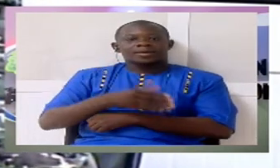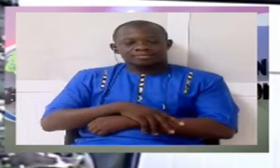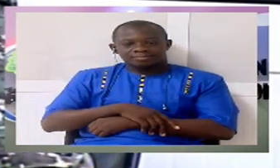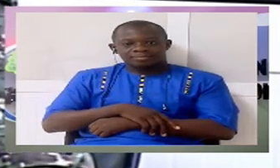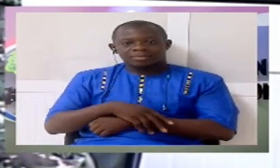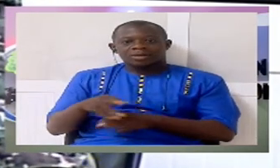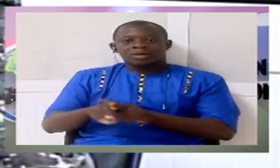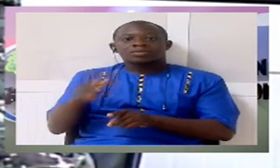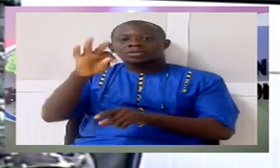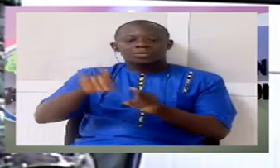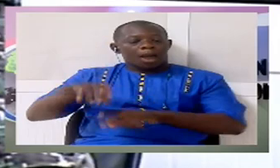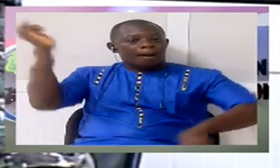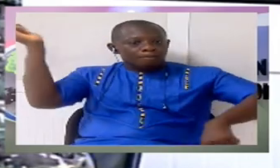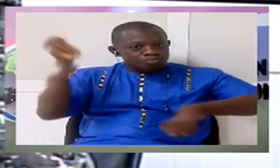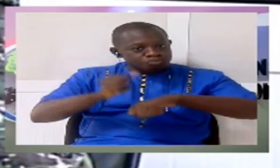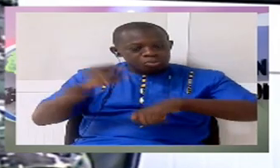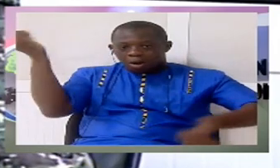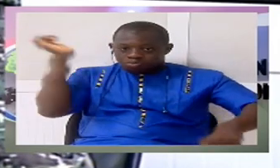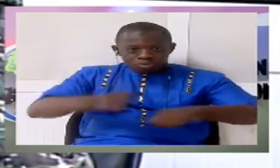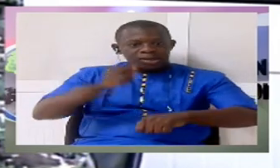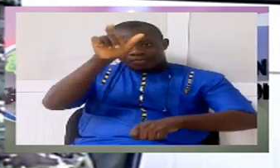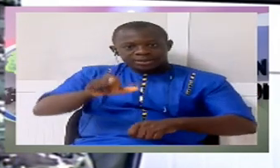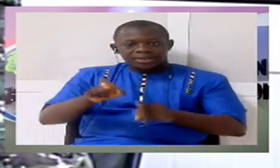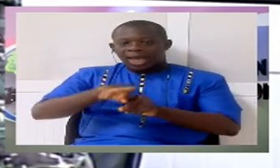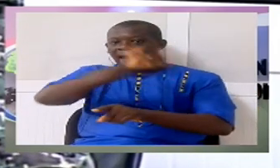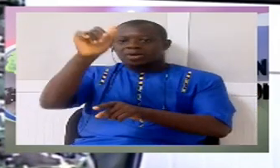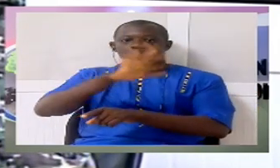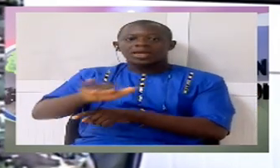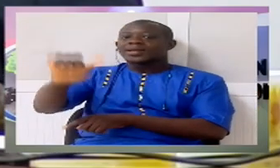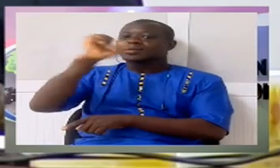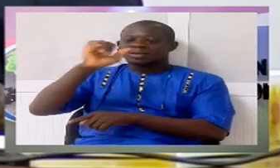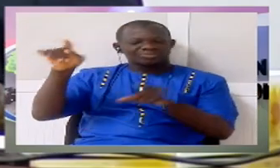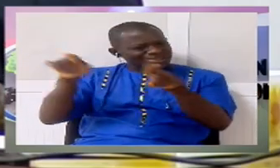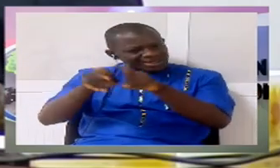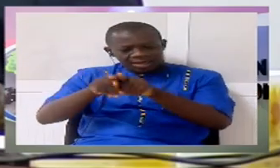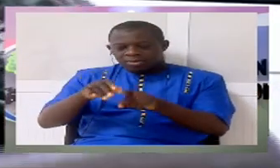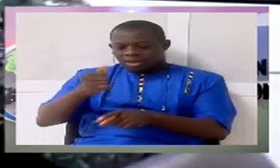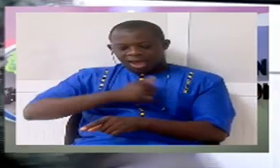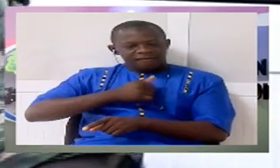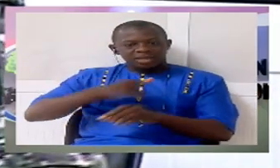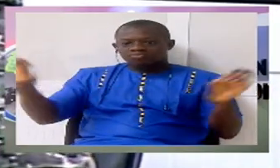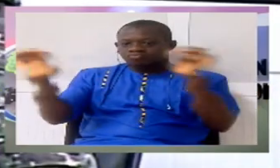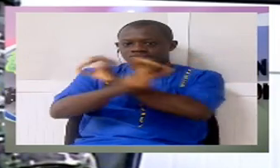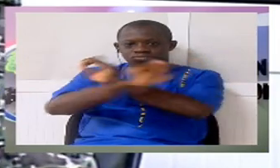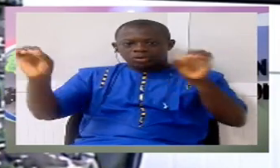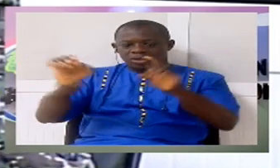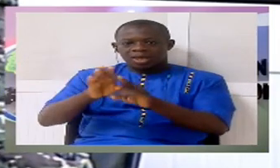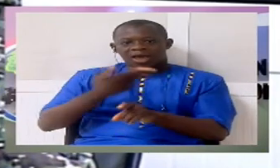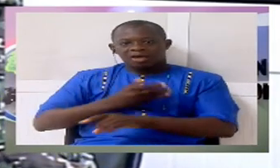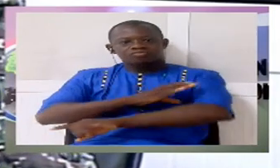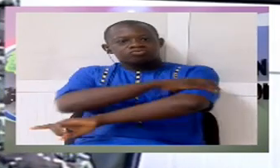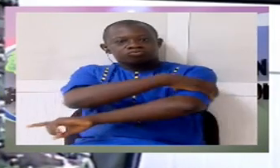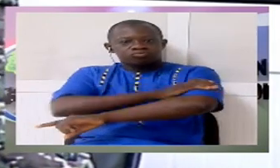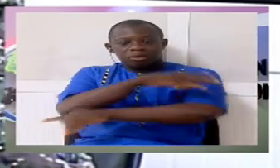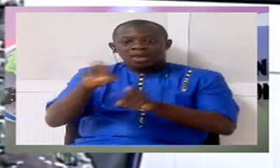amama door la nando la koy male door la nando la koy male ragalu du ko dafa yakal li fi nabi tere mi so waxe bena ñaar di